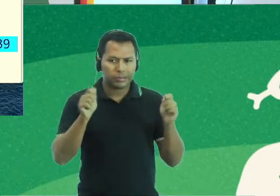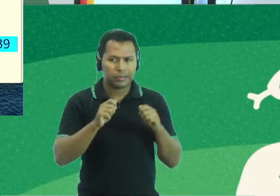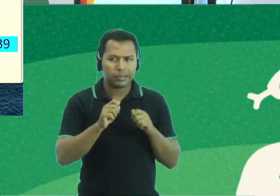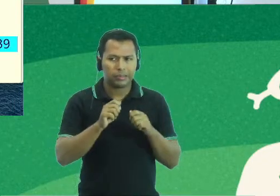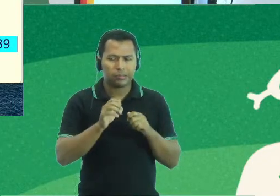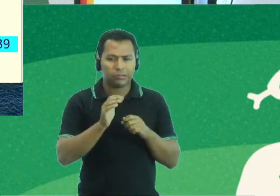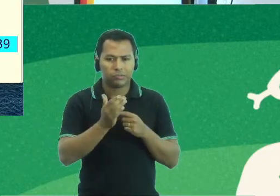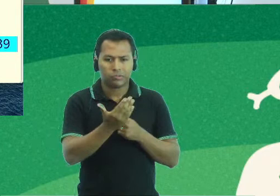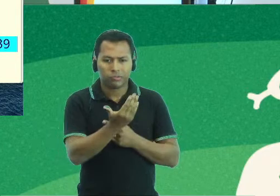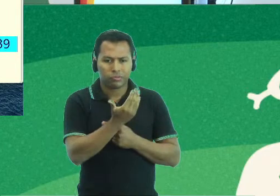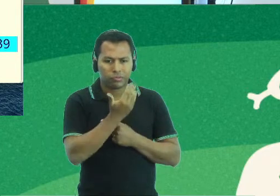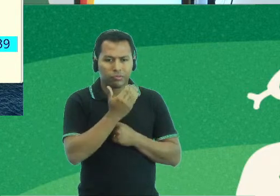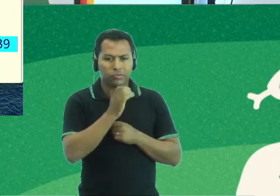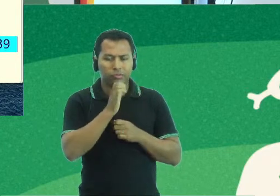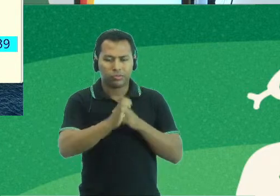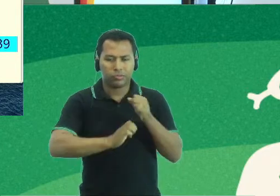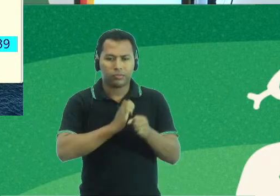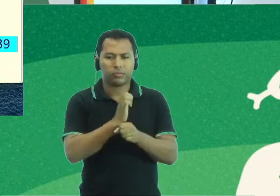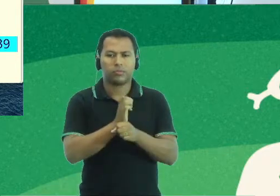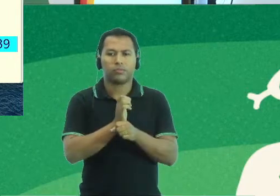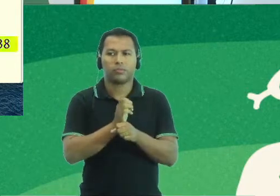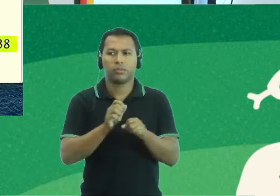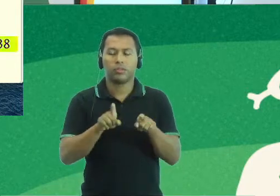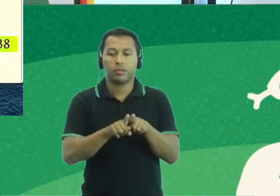so I can create an email to send.